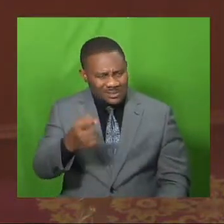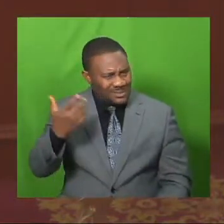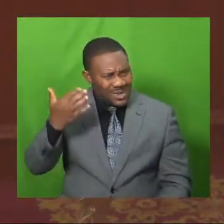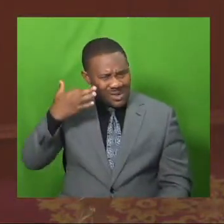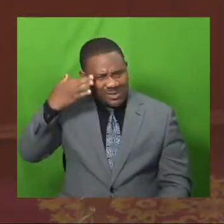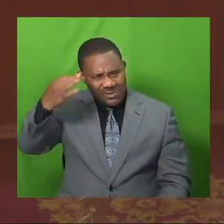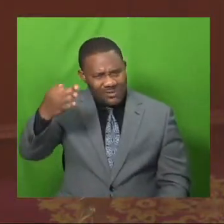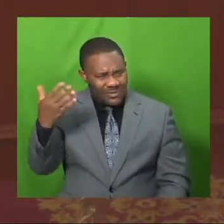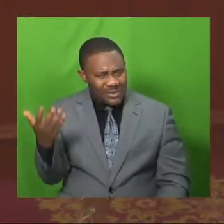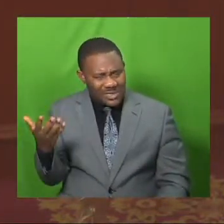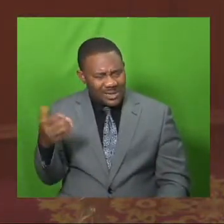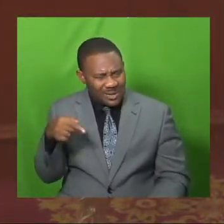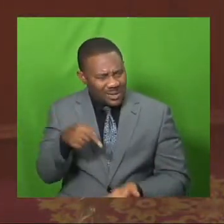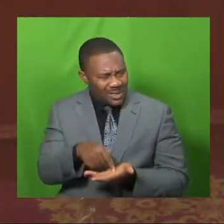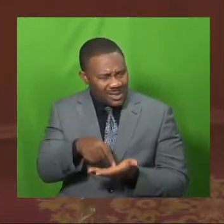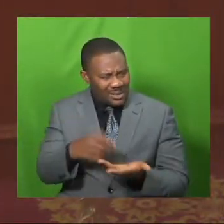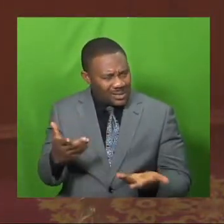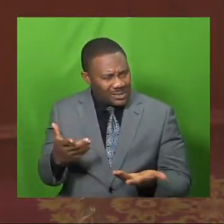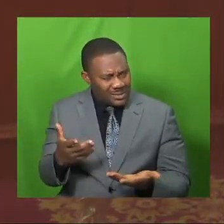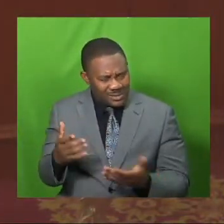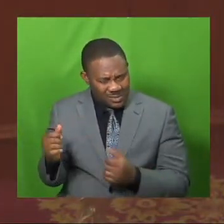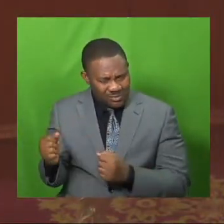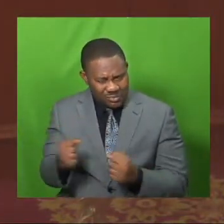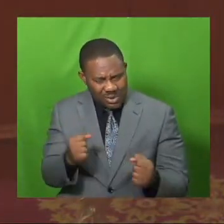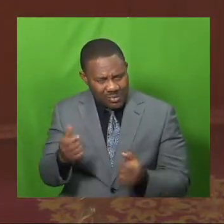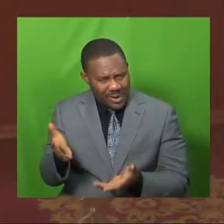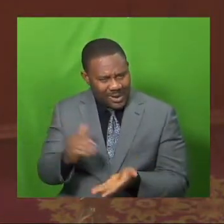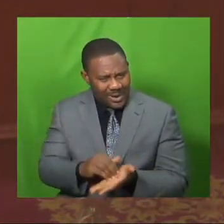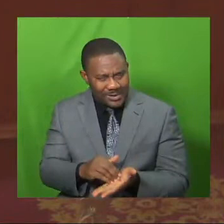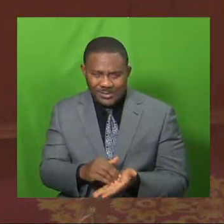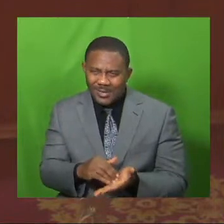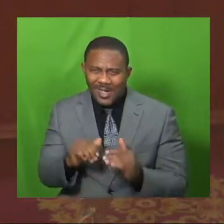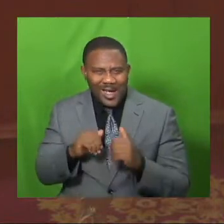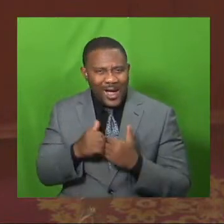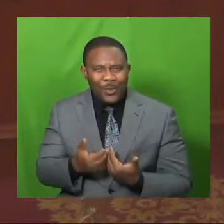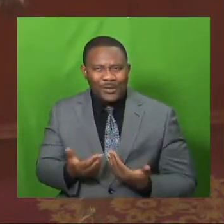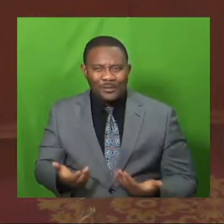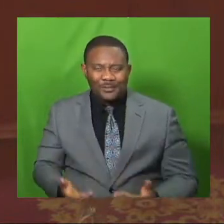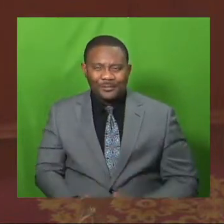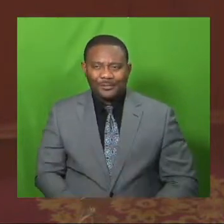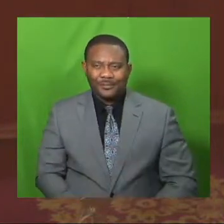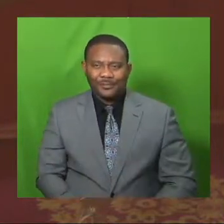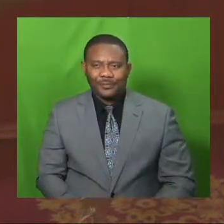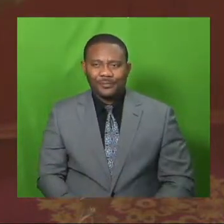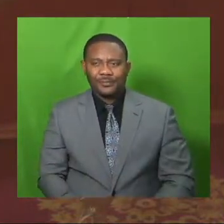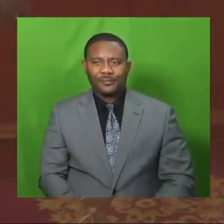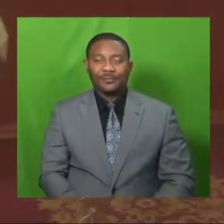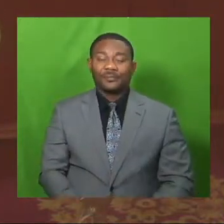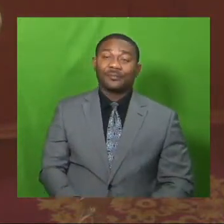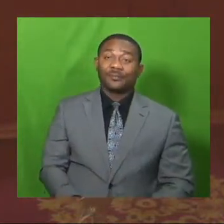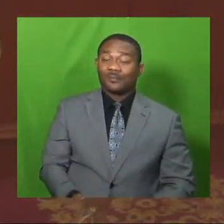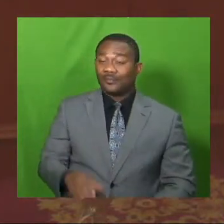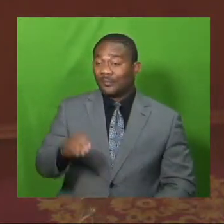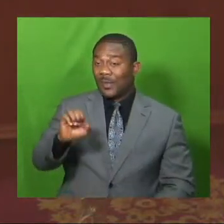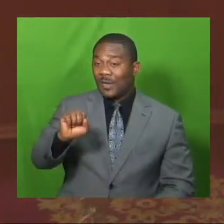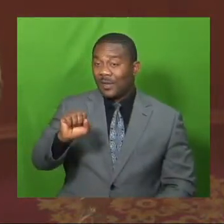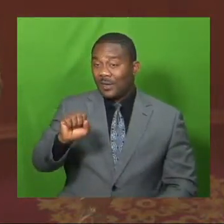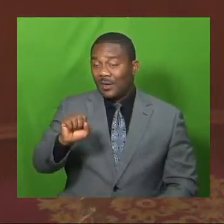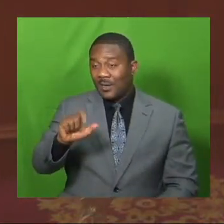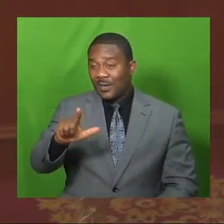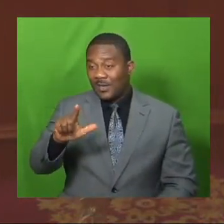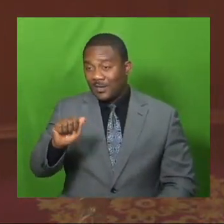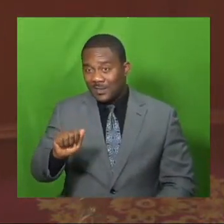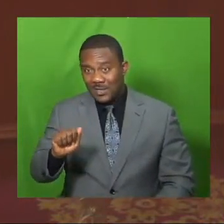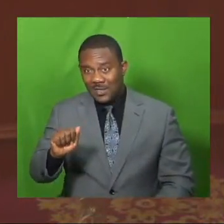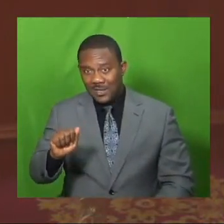debt now be public debt that you are restructuring? Mr. Speaker, we were here when they said ESLA bonds are not government of Ghana